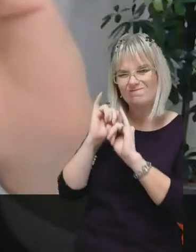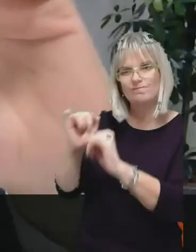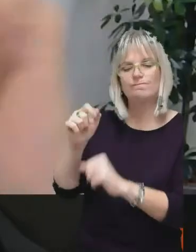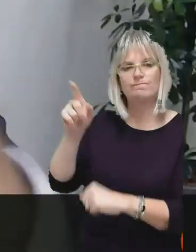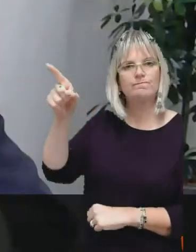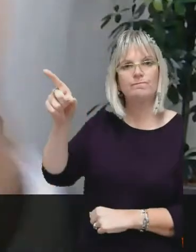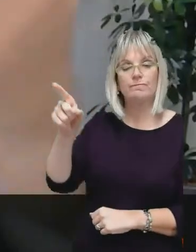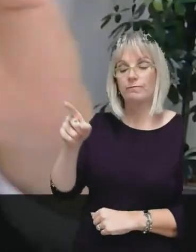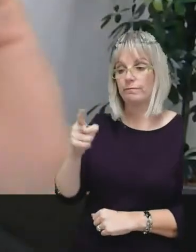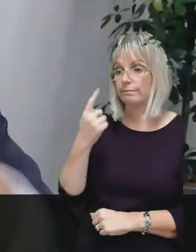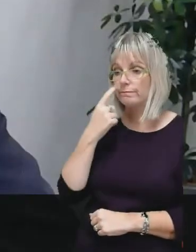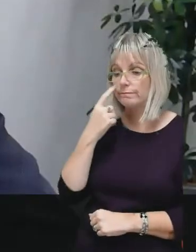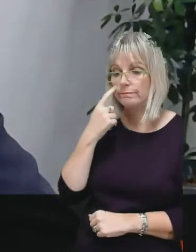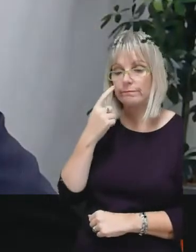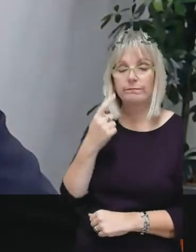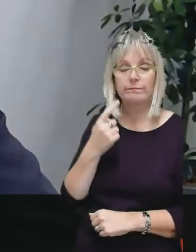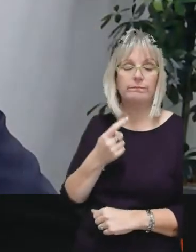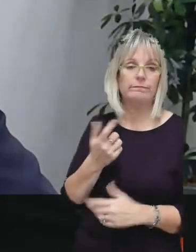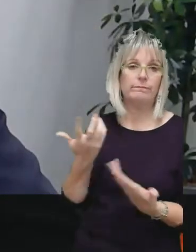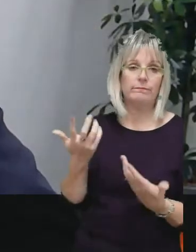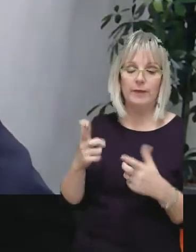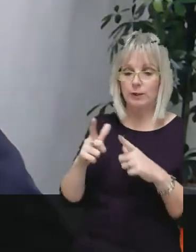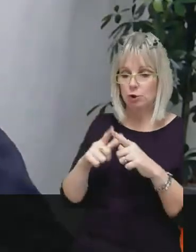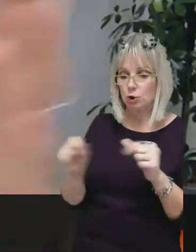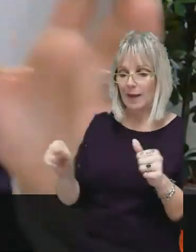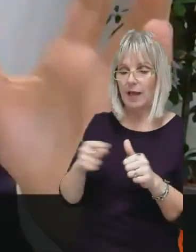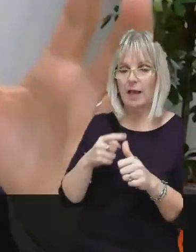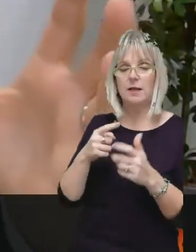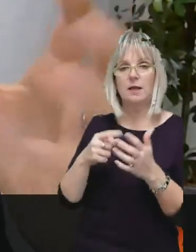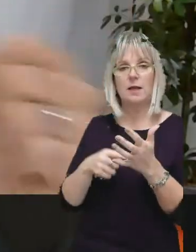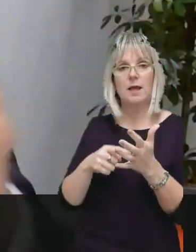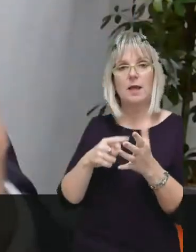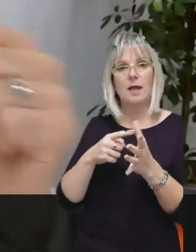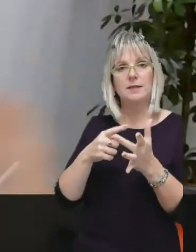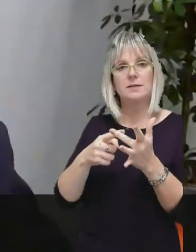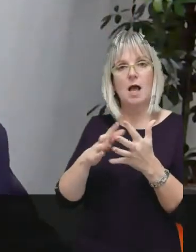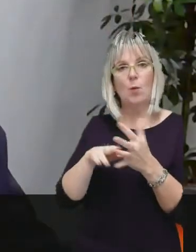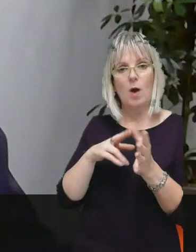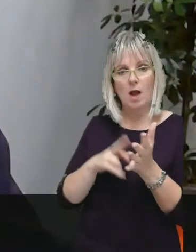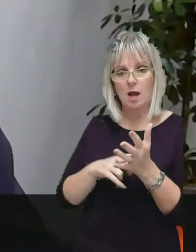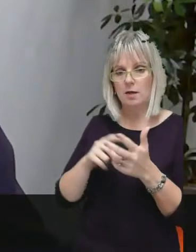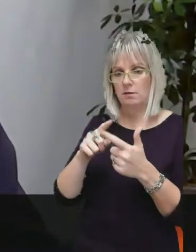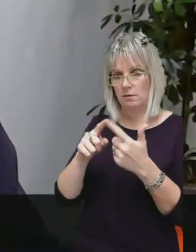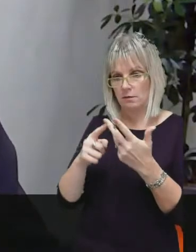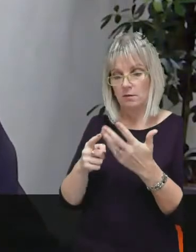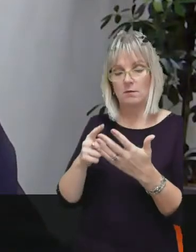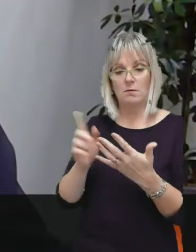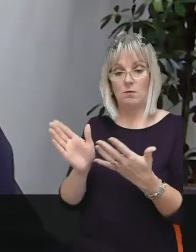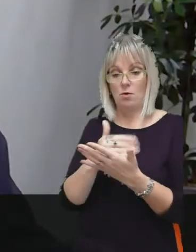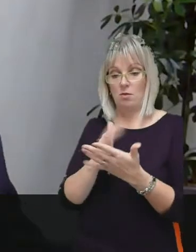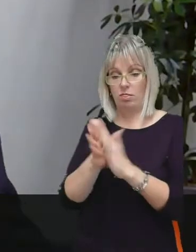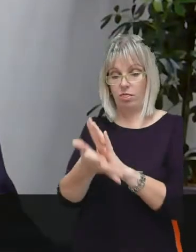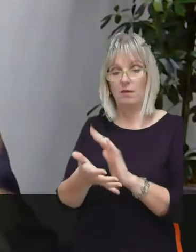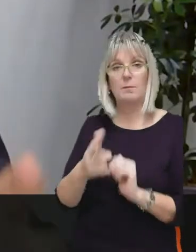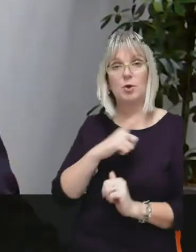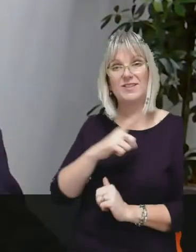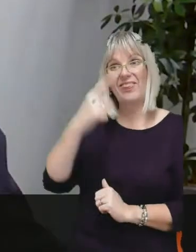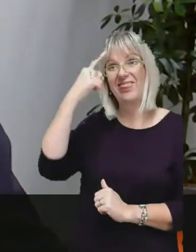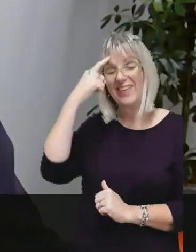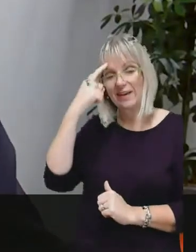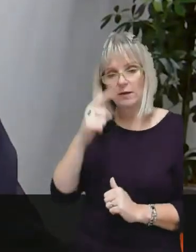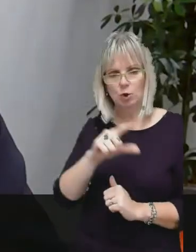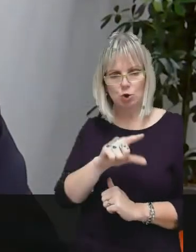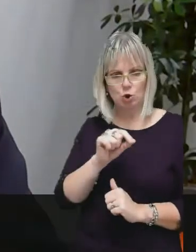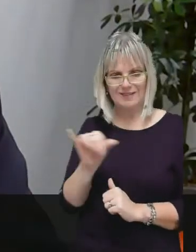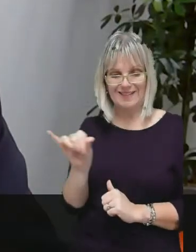Thailand, Taiwan, Japan, is because of them thinking it's a choice between the economy and health and not getting a grip